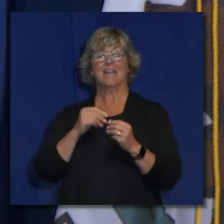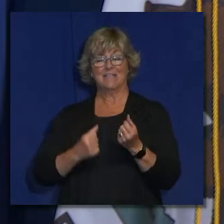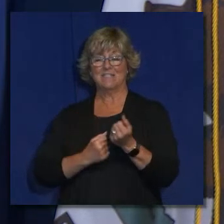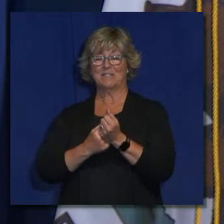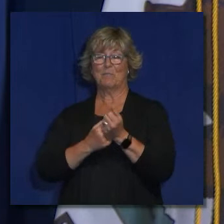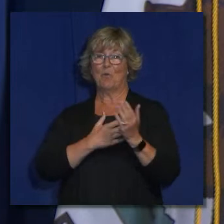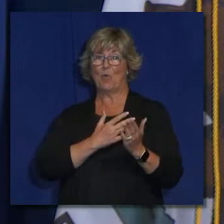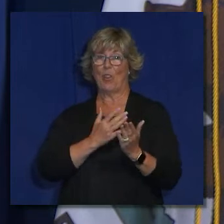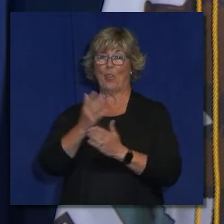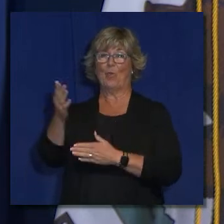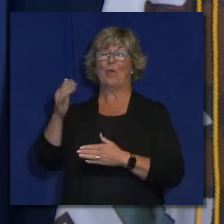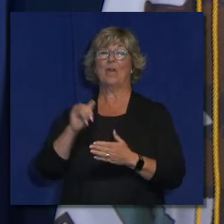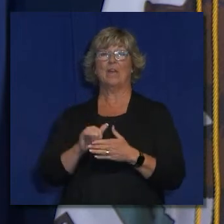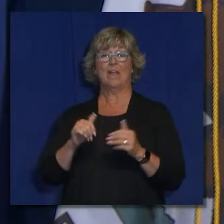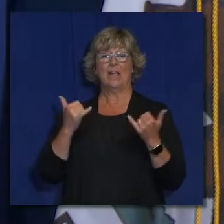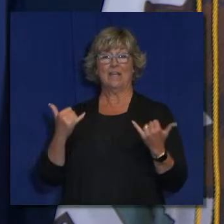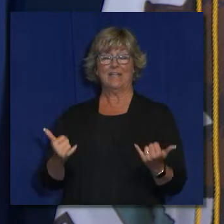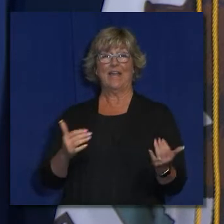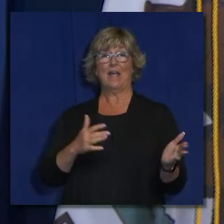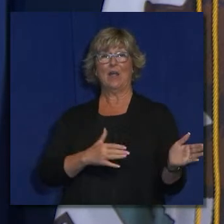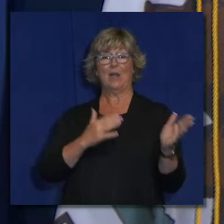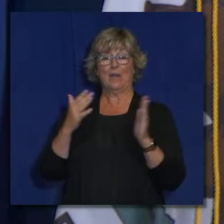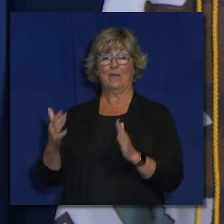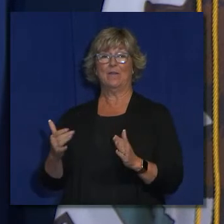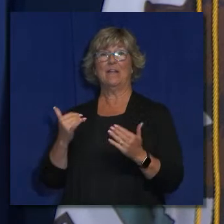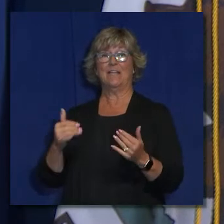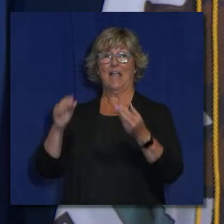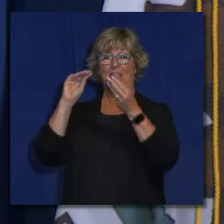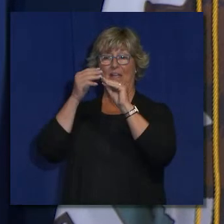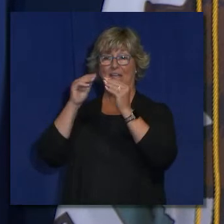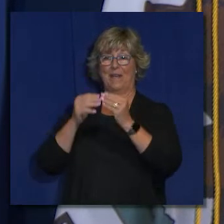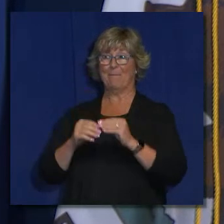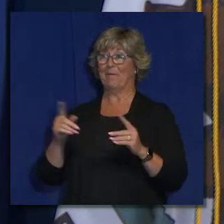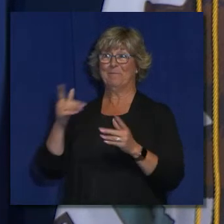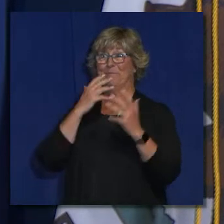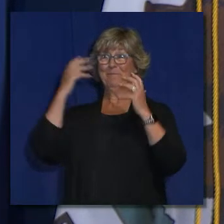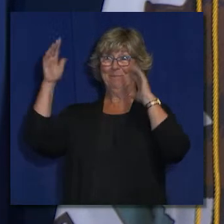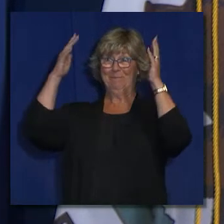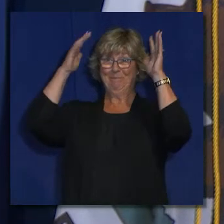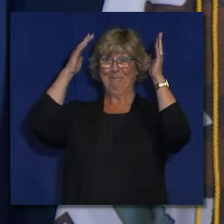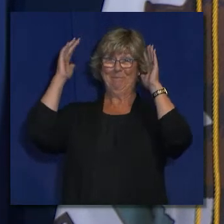through it all. So with that, I will get to the numbers, but